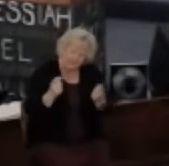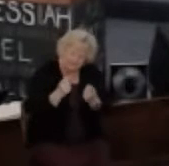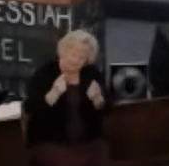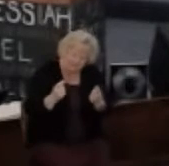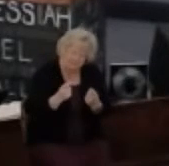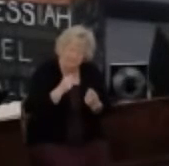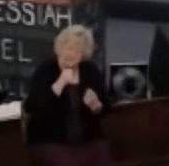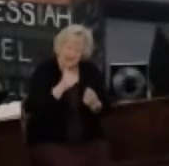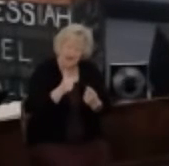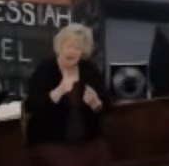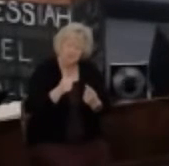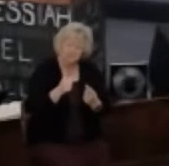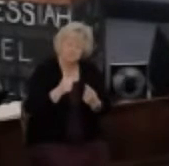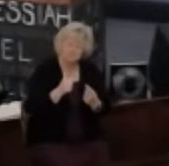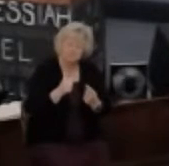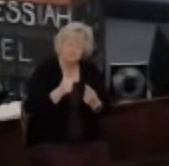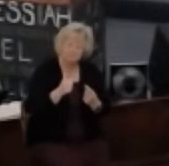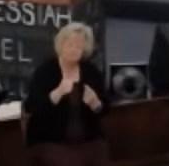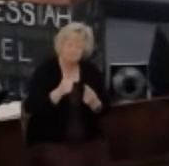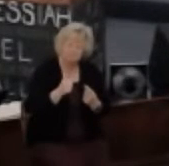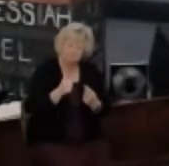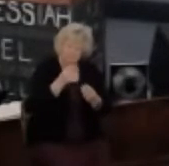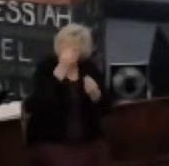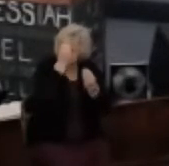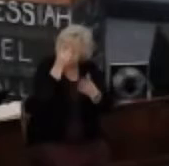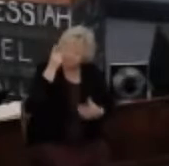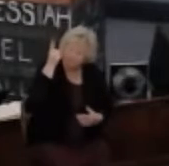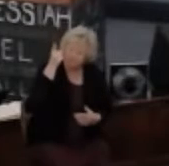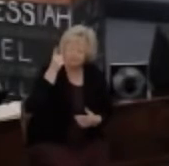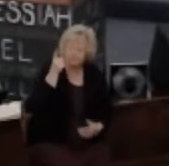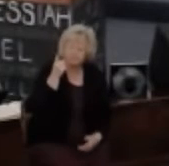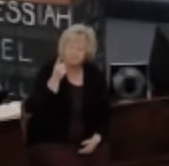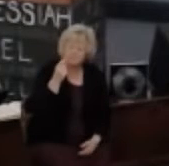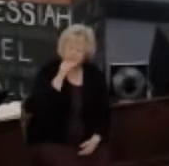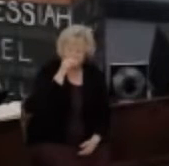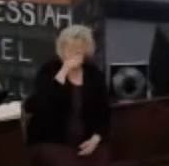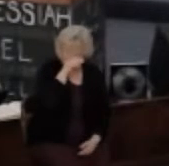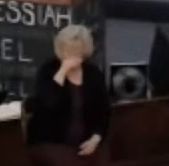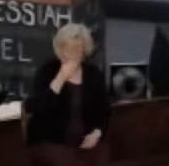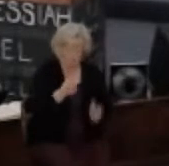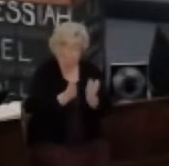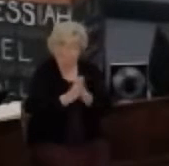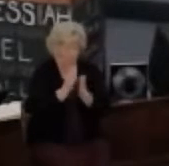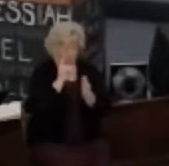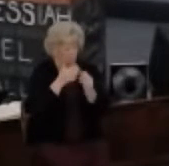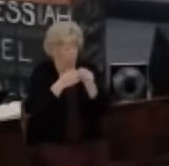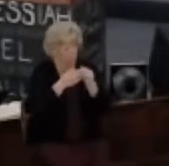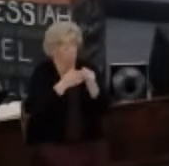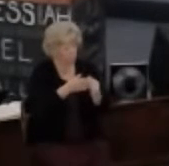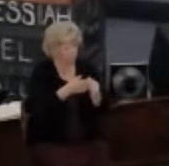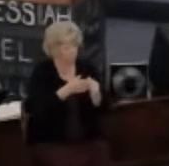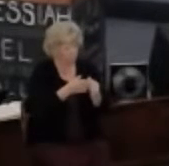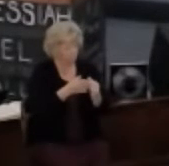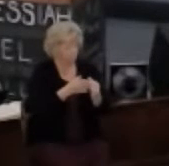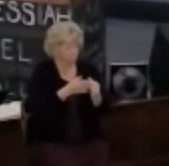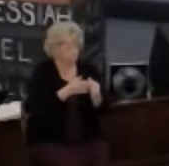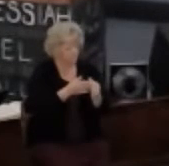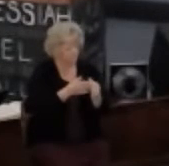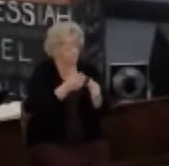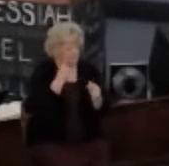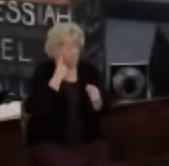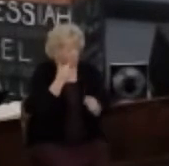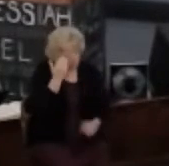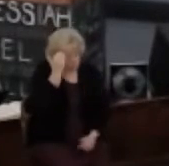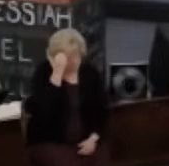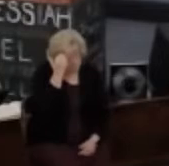be disobedient to you. And then, Father, we ask for your guidance. We ask for your instruction.